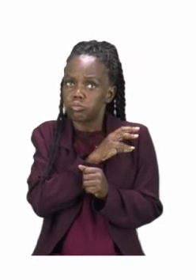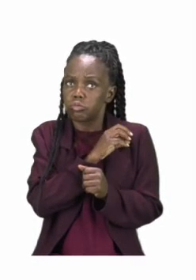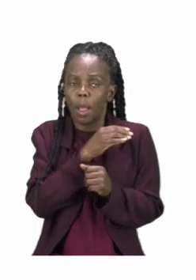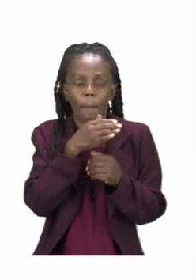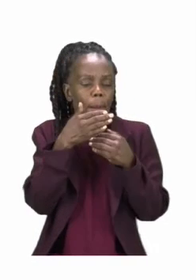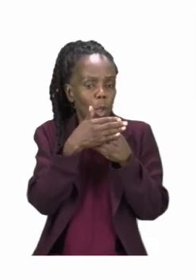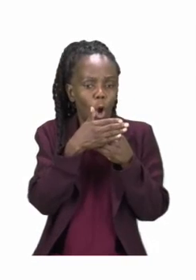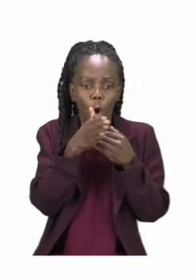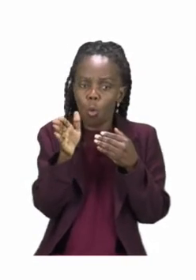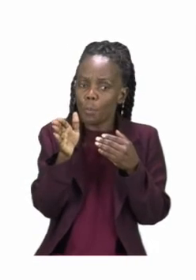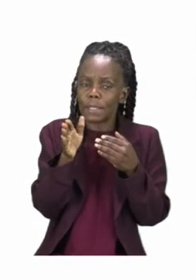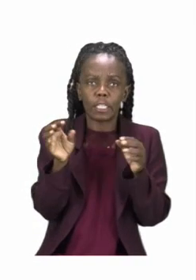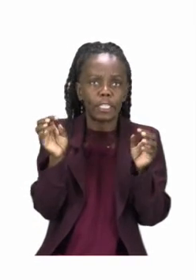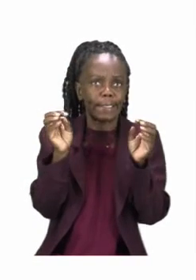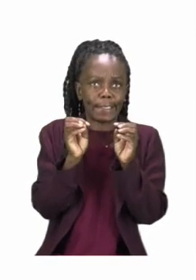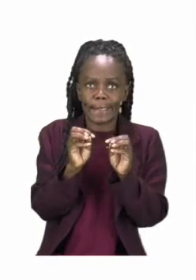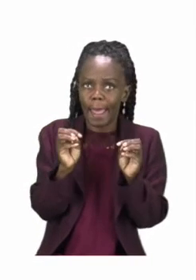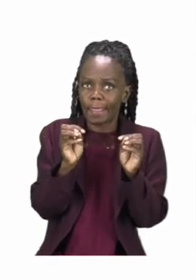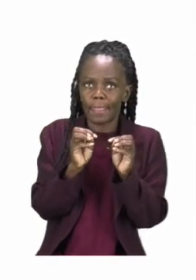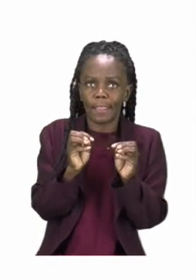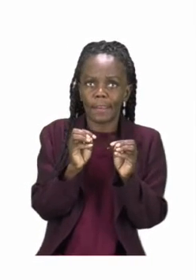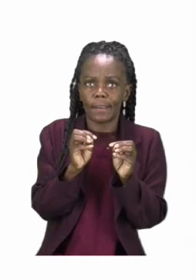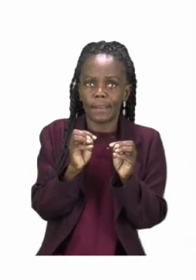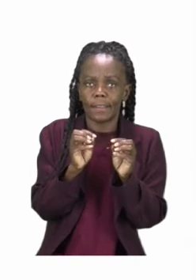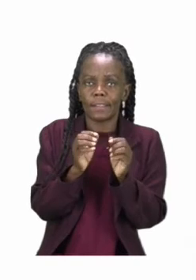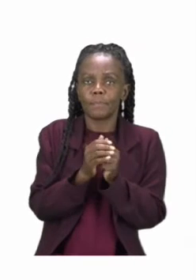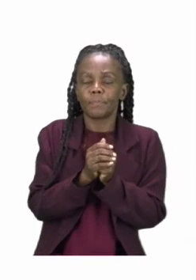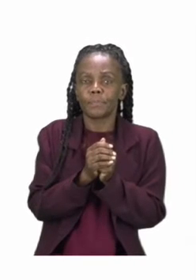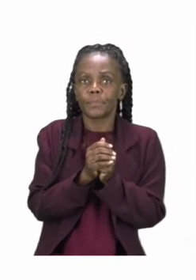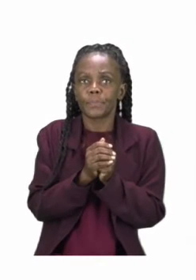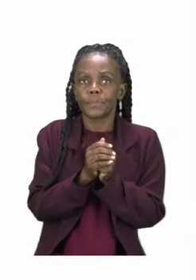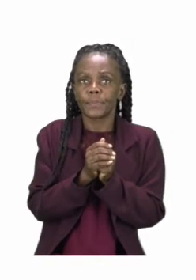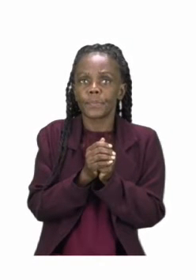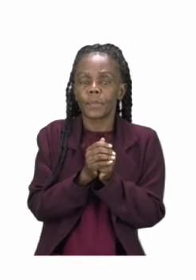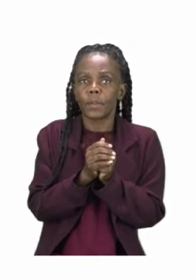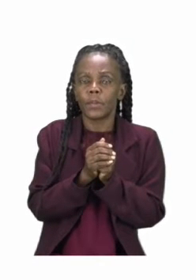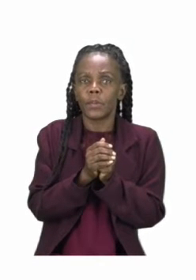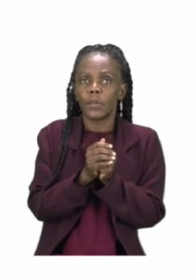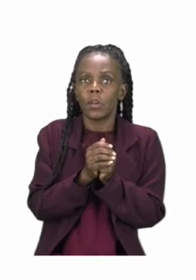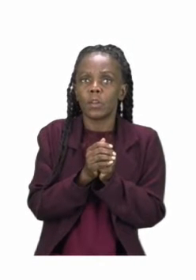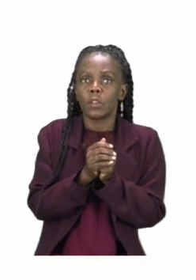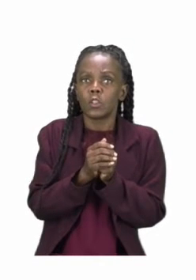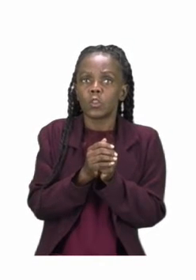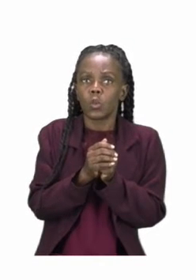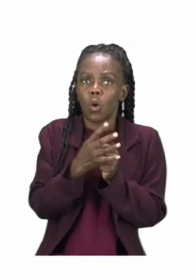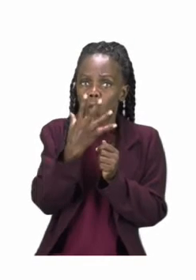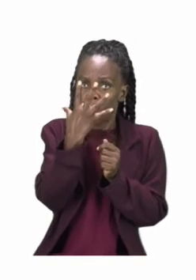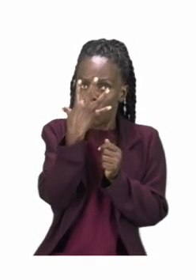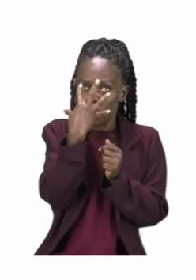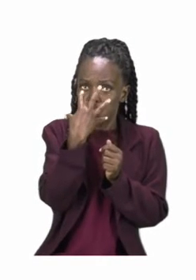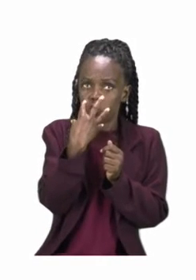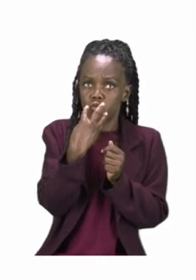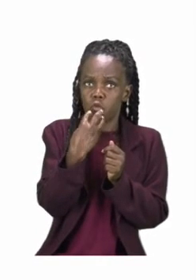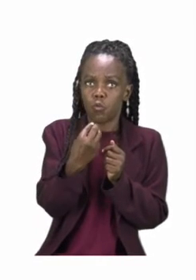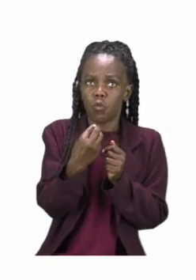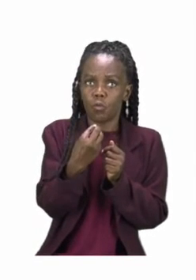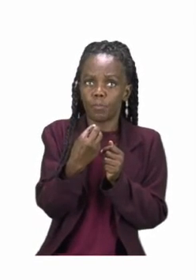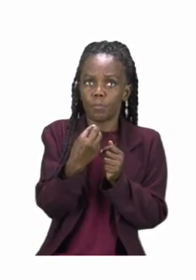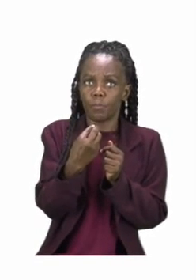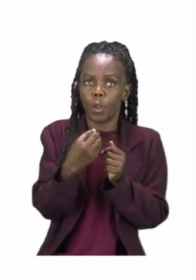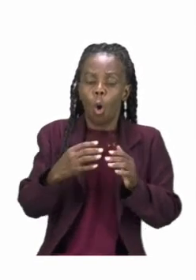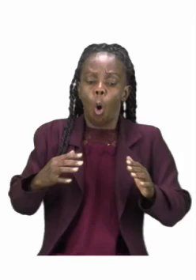not open the door. So the wolf huffed